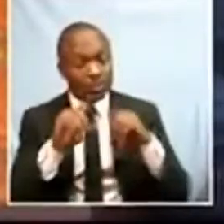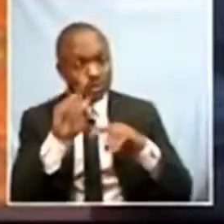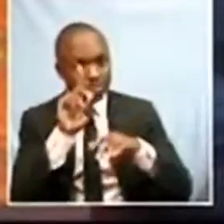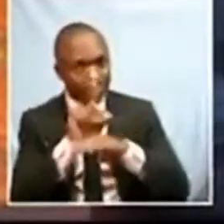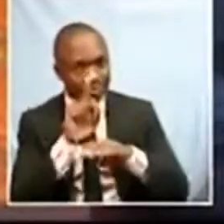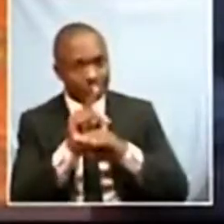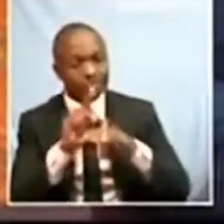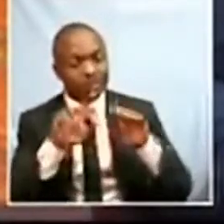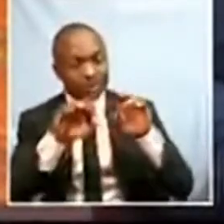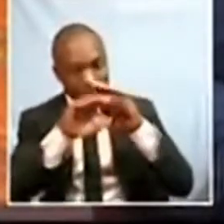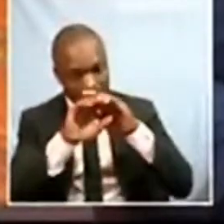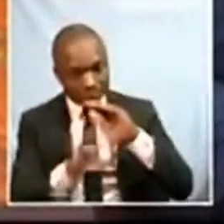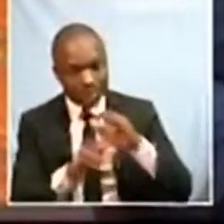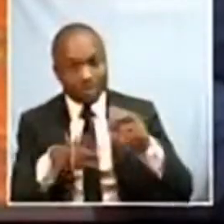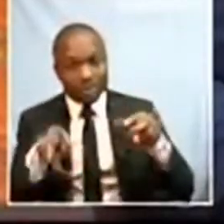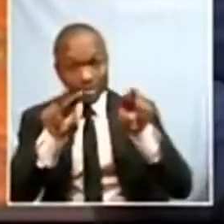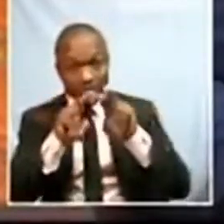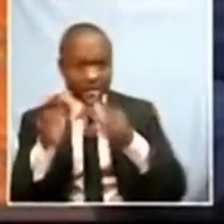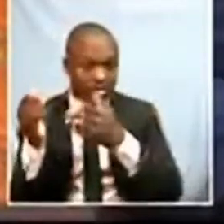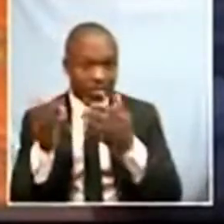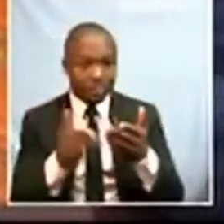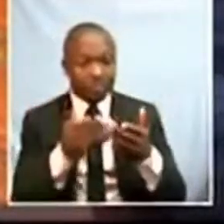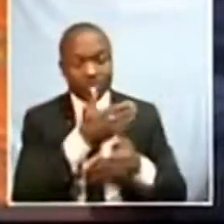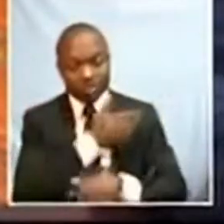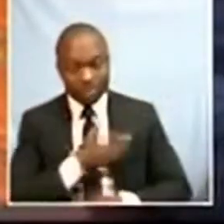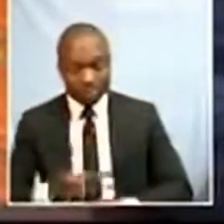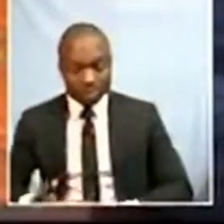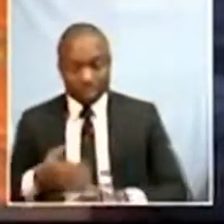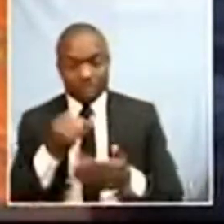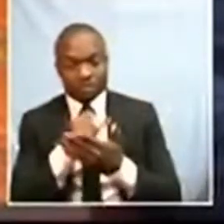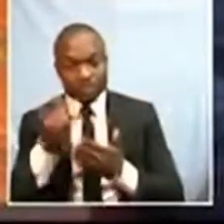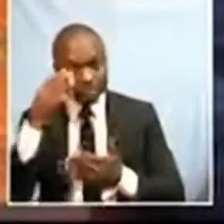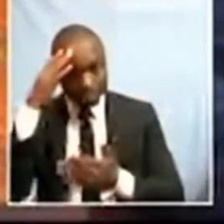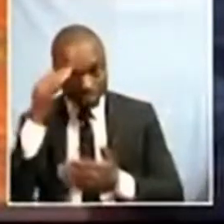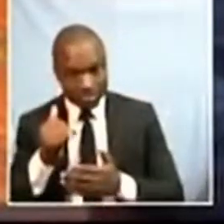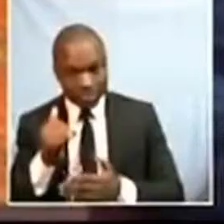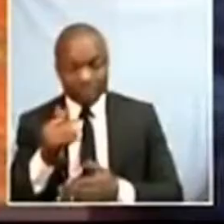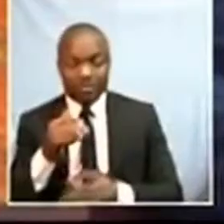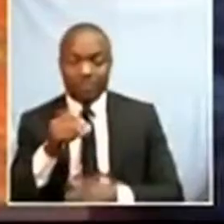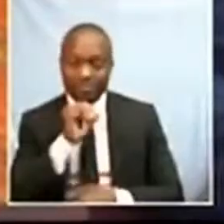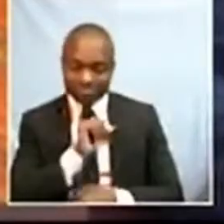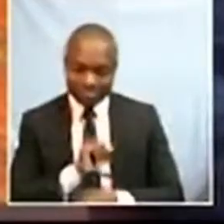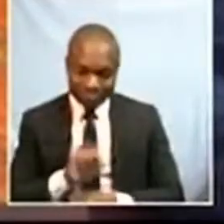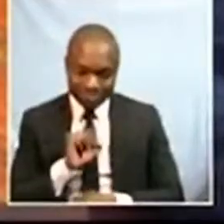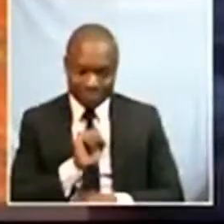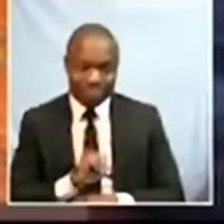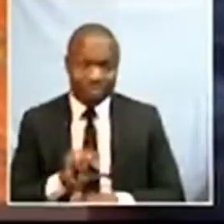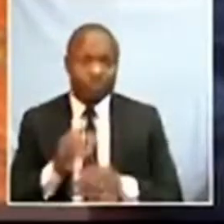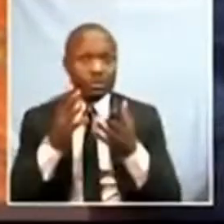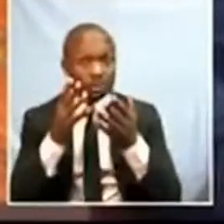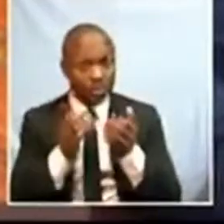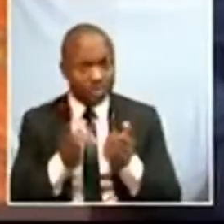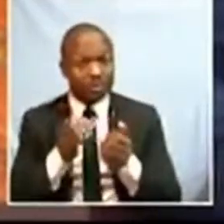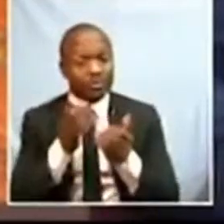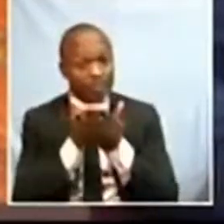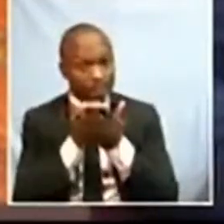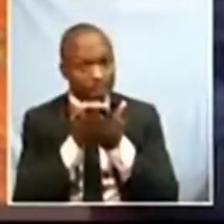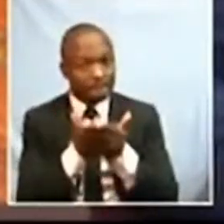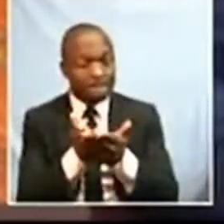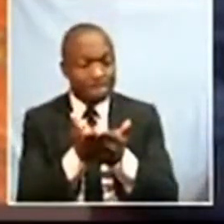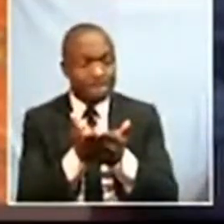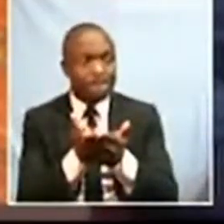are undervalued, they bring serious issues. That is why, Chair, we are regretting, and I wish to also submit